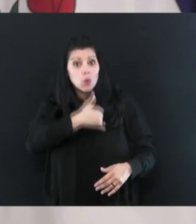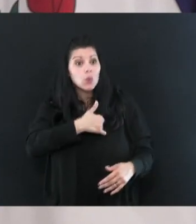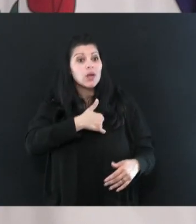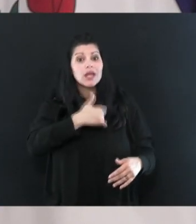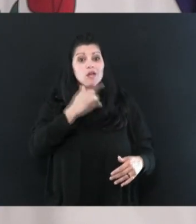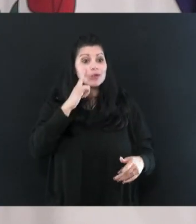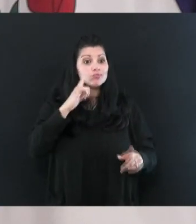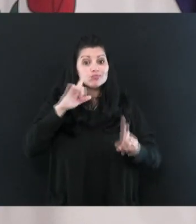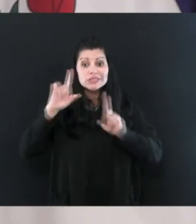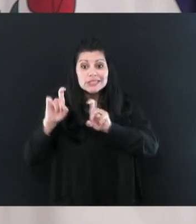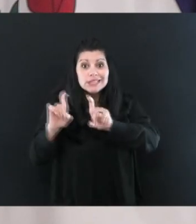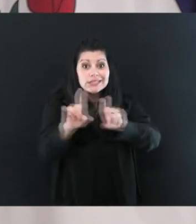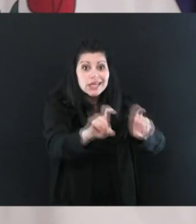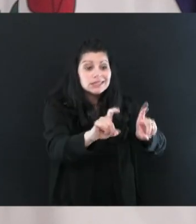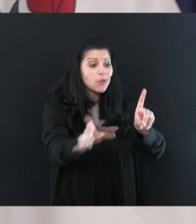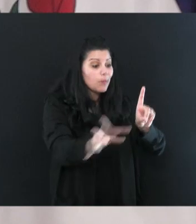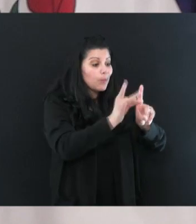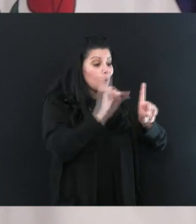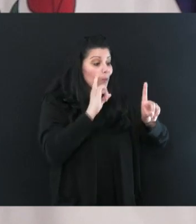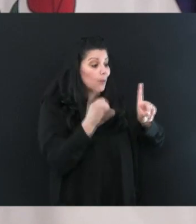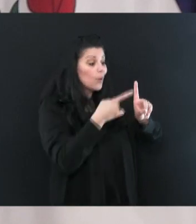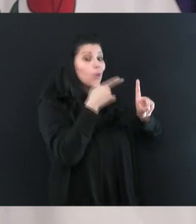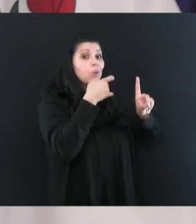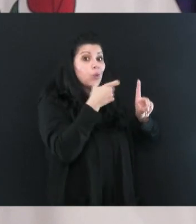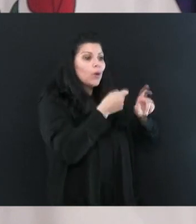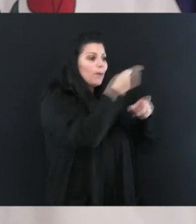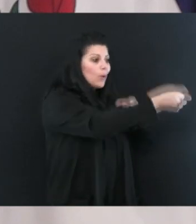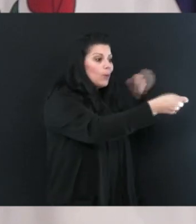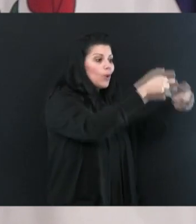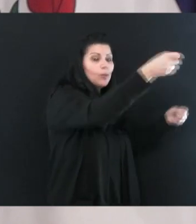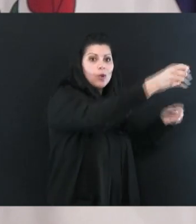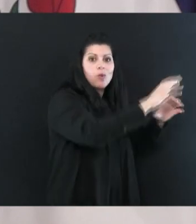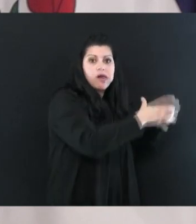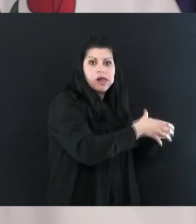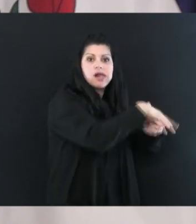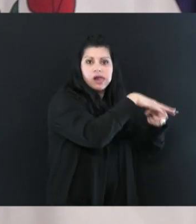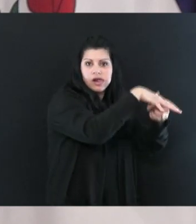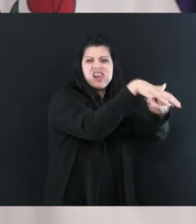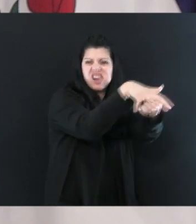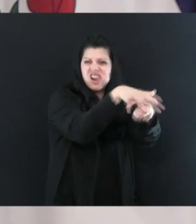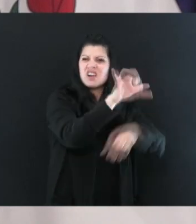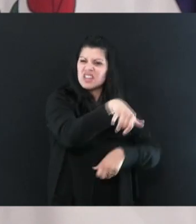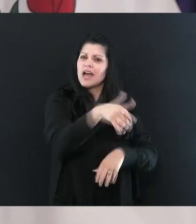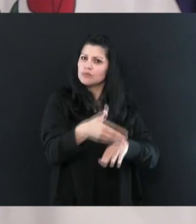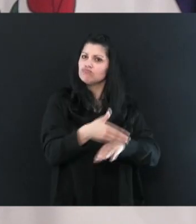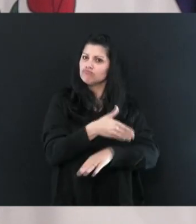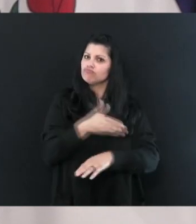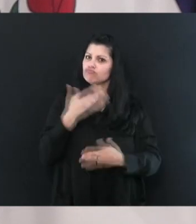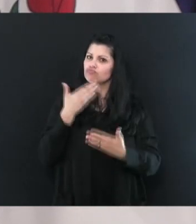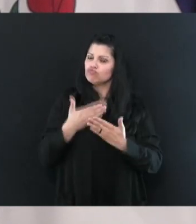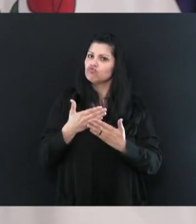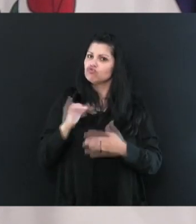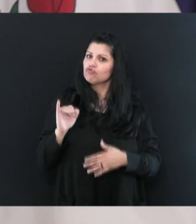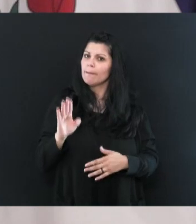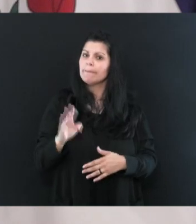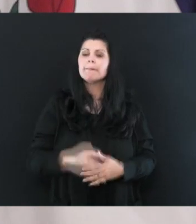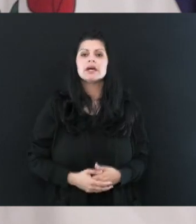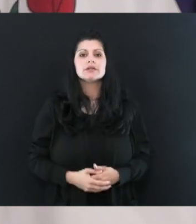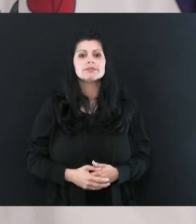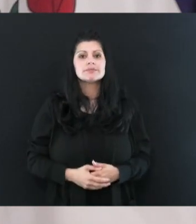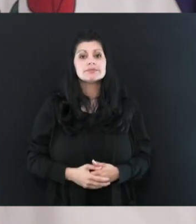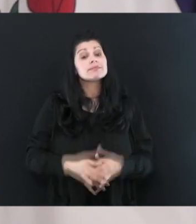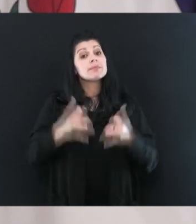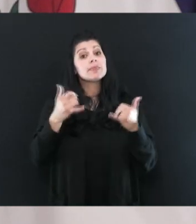them out, and really and truly, I think we're doing a really good job with this. Our long-term care